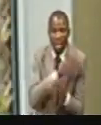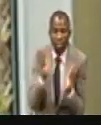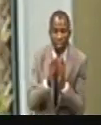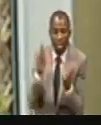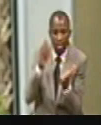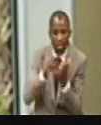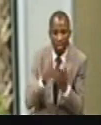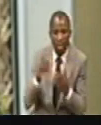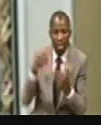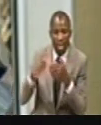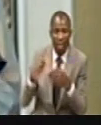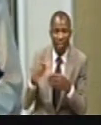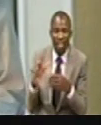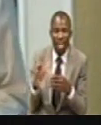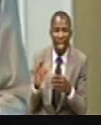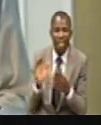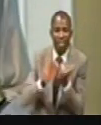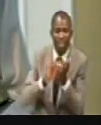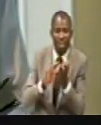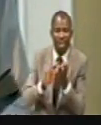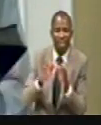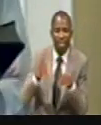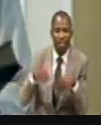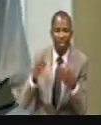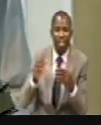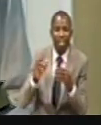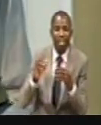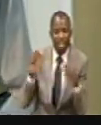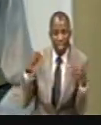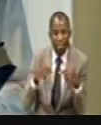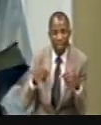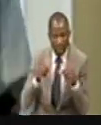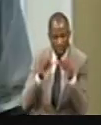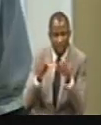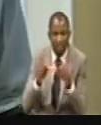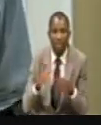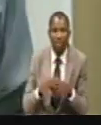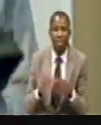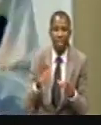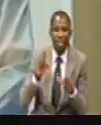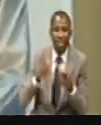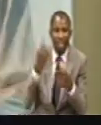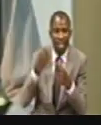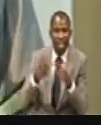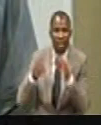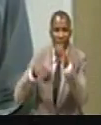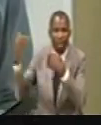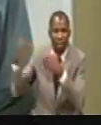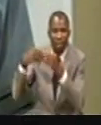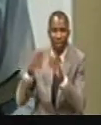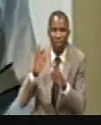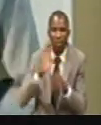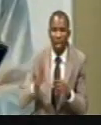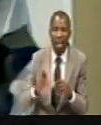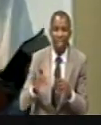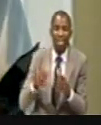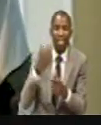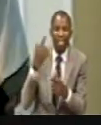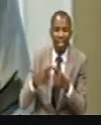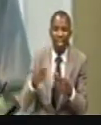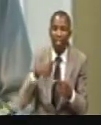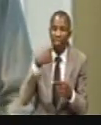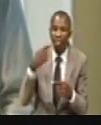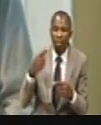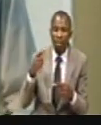to my hospital, met the doctor. After treating me, nothing happened. The pain was still there. Then I went